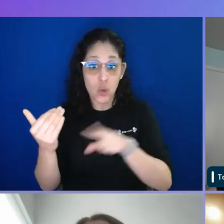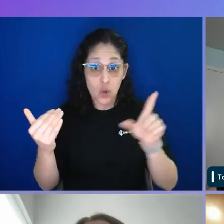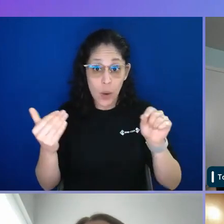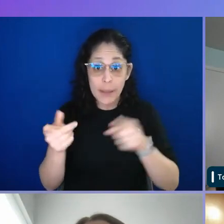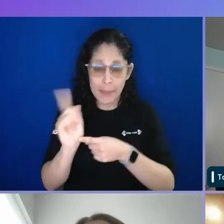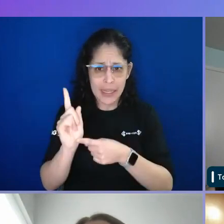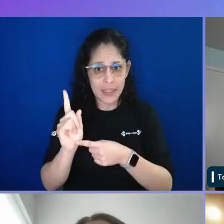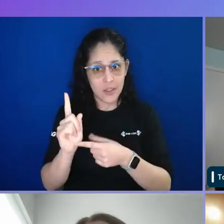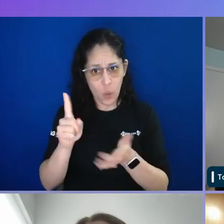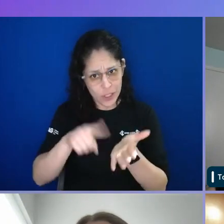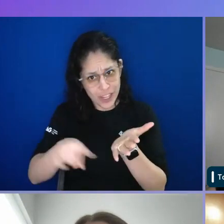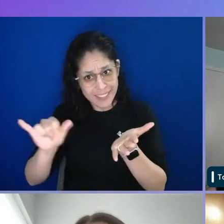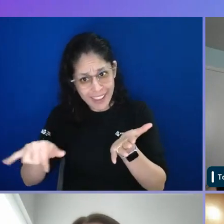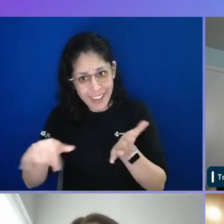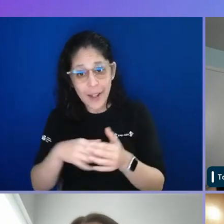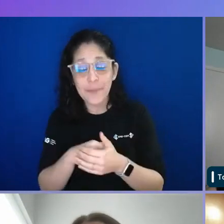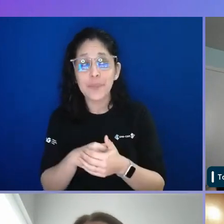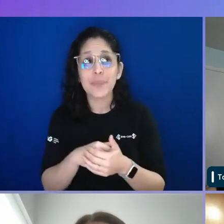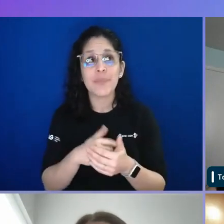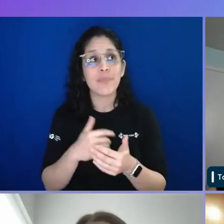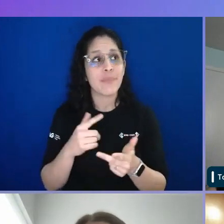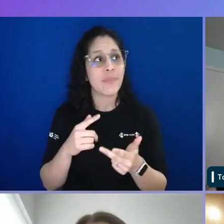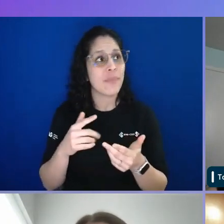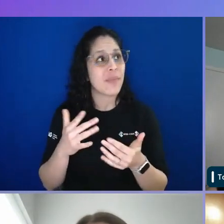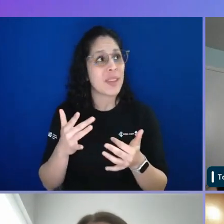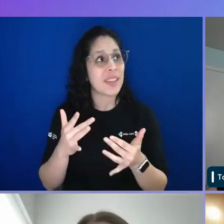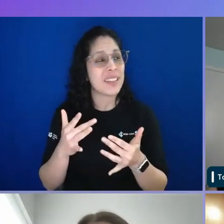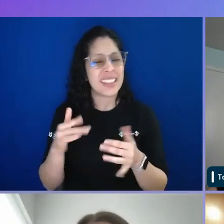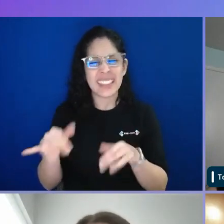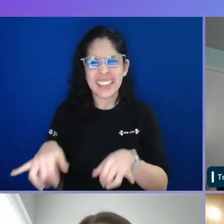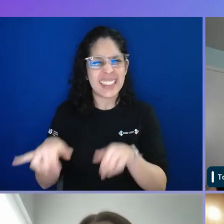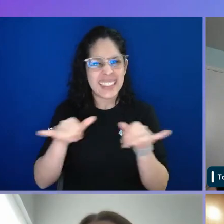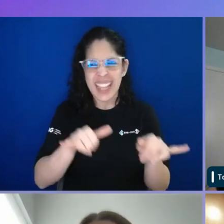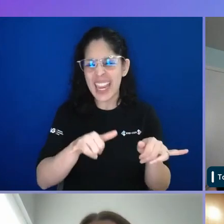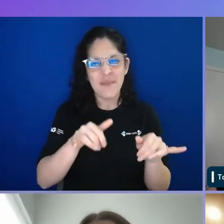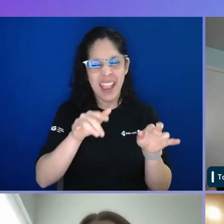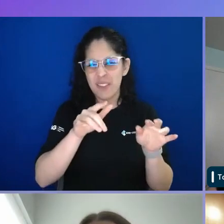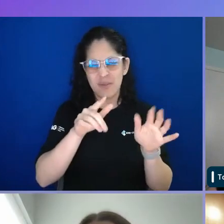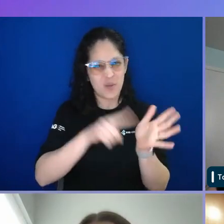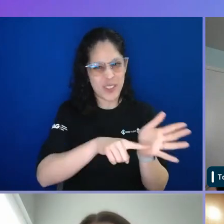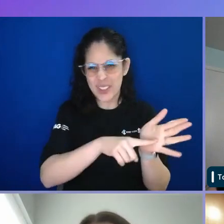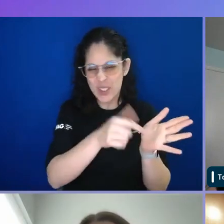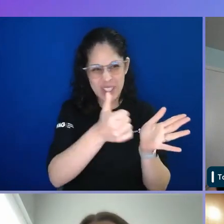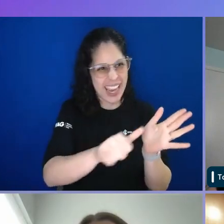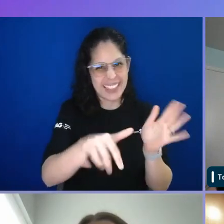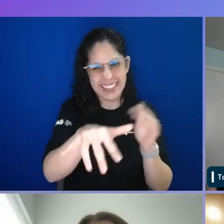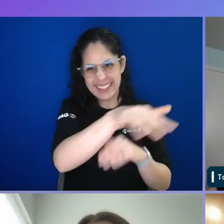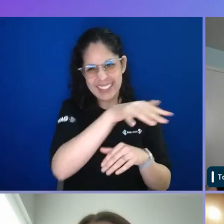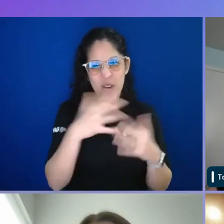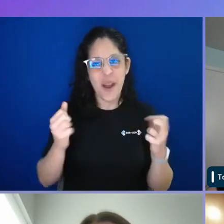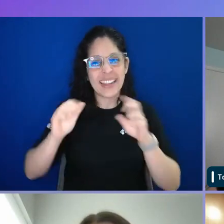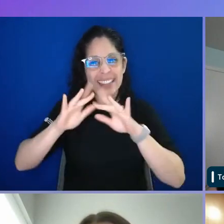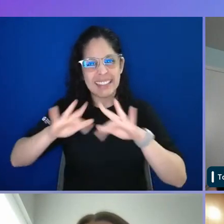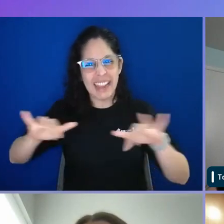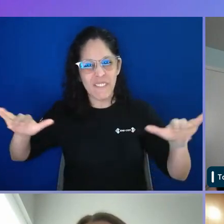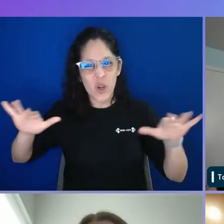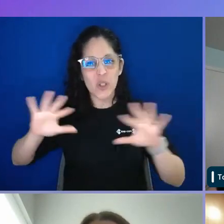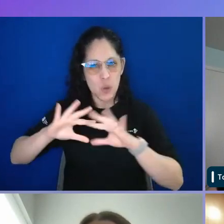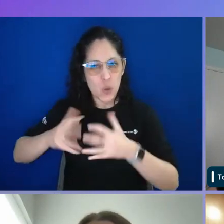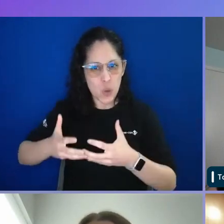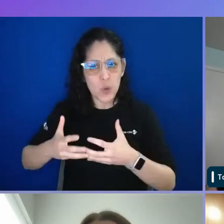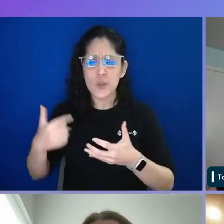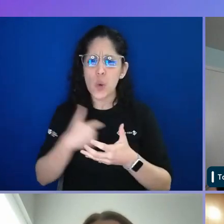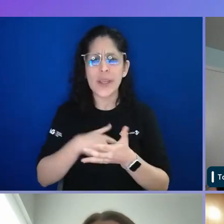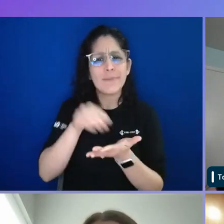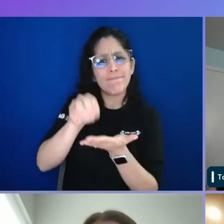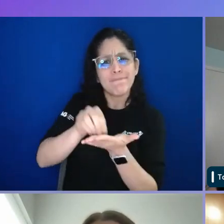And then as with any research, we want a very diverse group. So we captured some demographics just to make sure that we